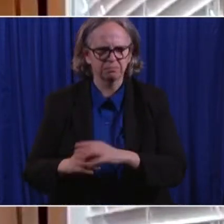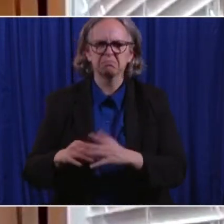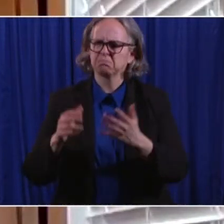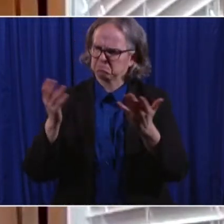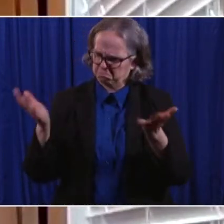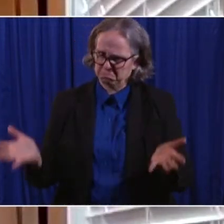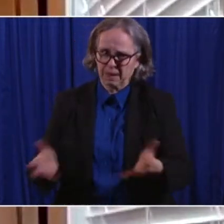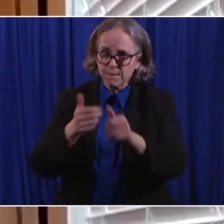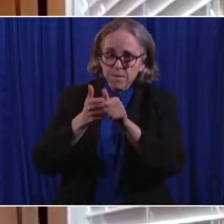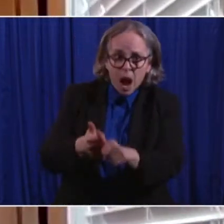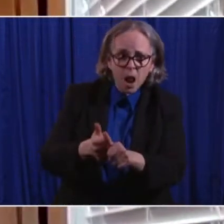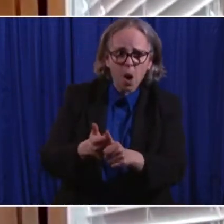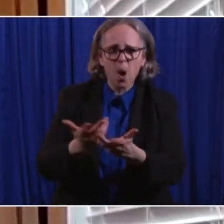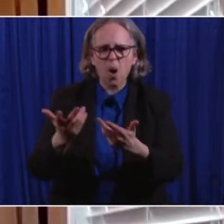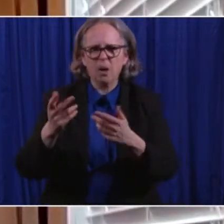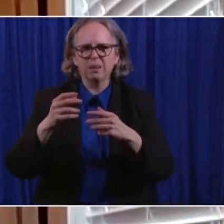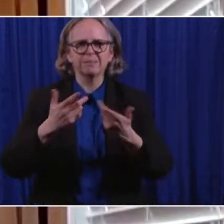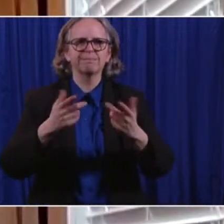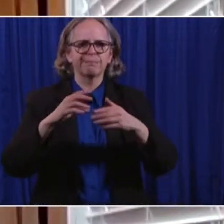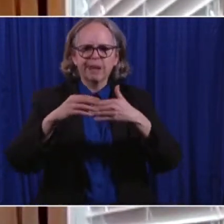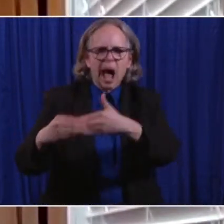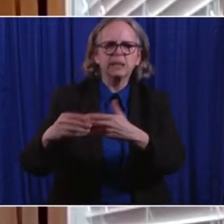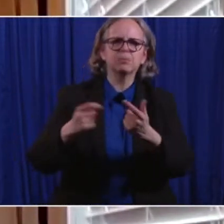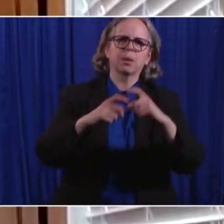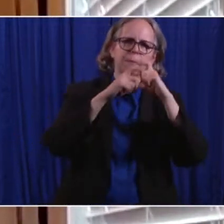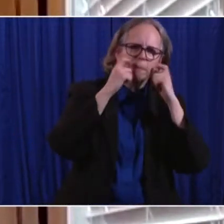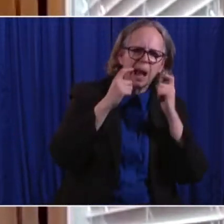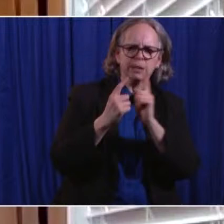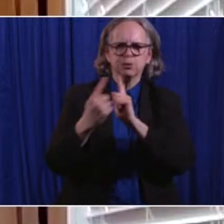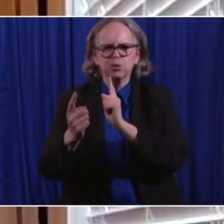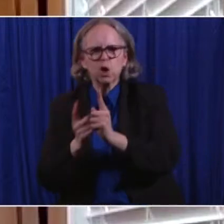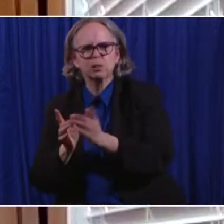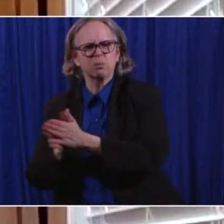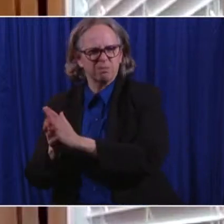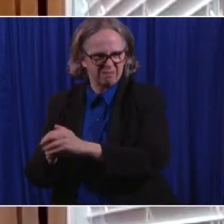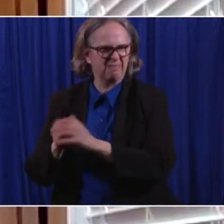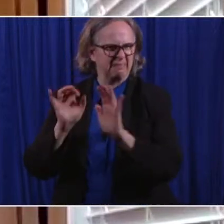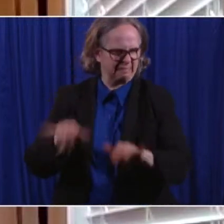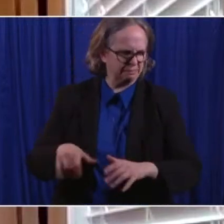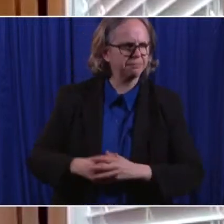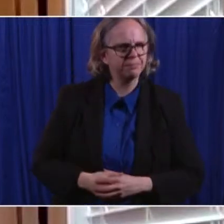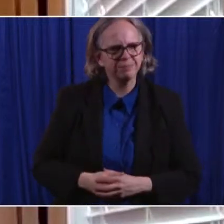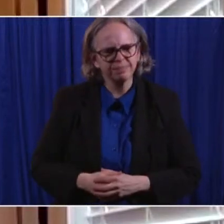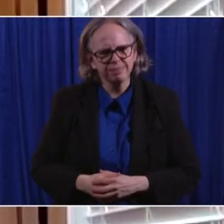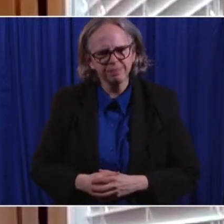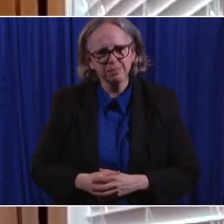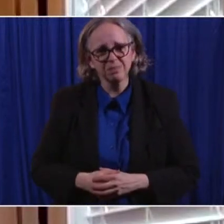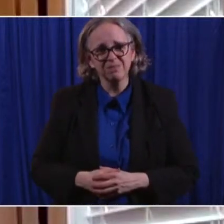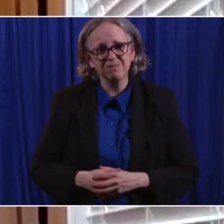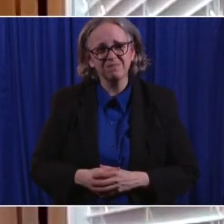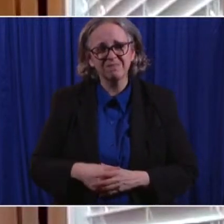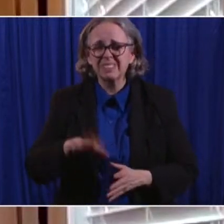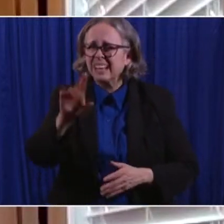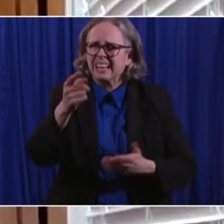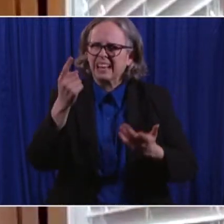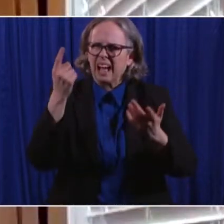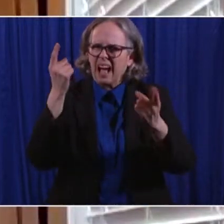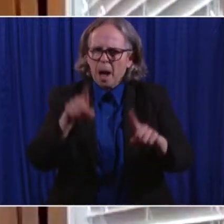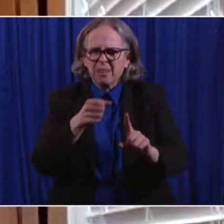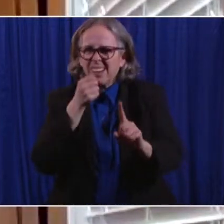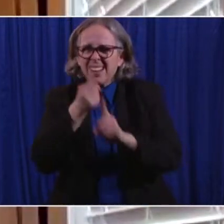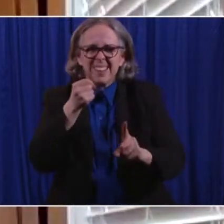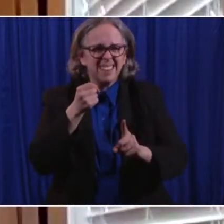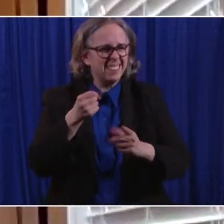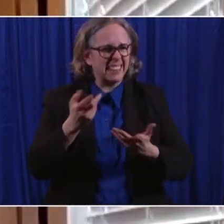sports guidance. Now, there are also times when our student athletes might have an exposure